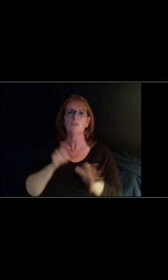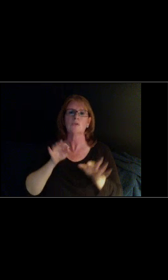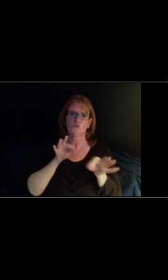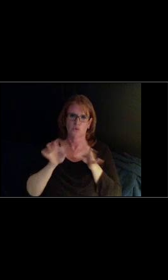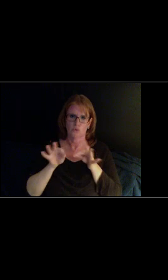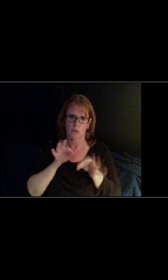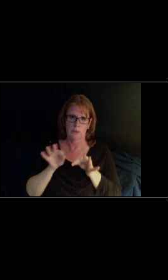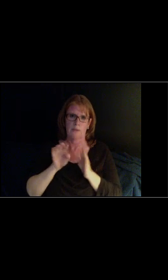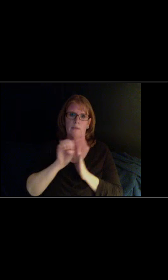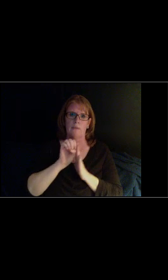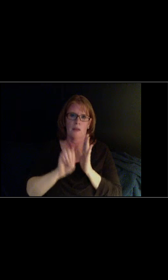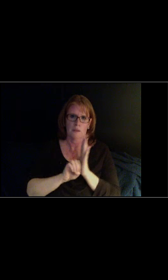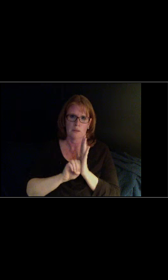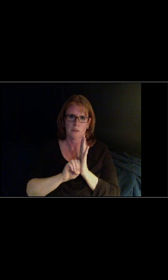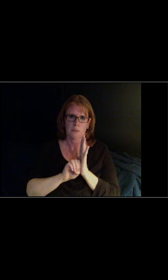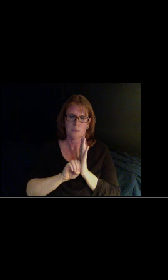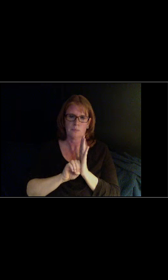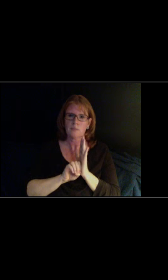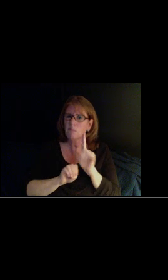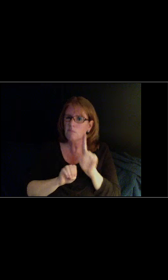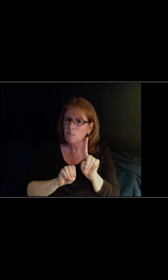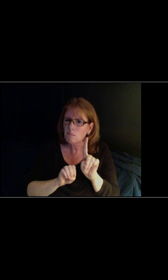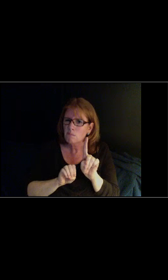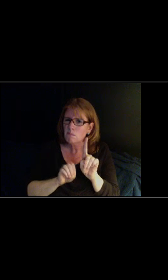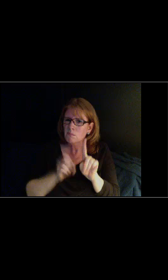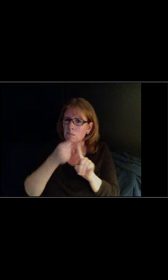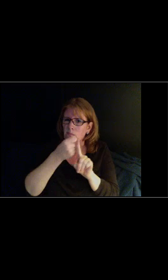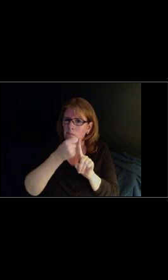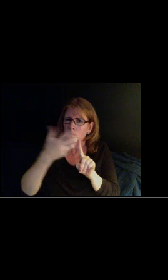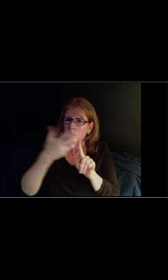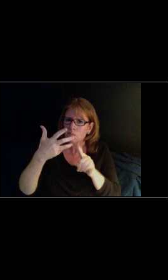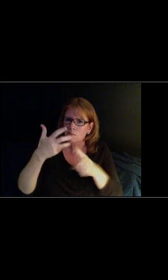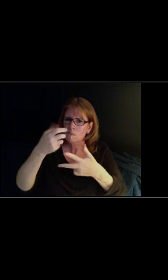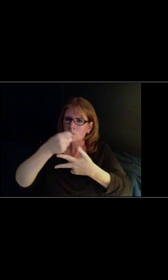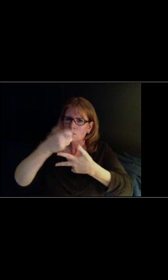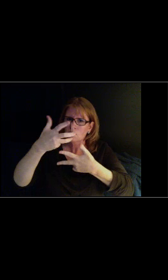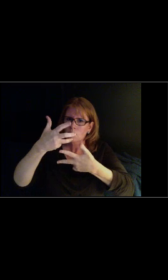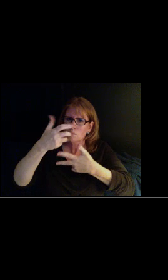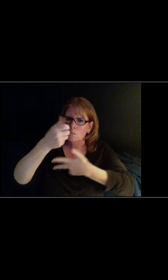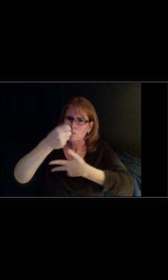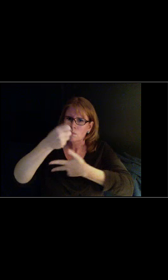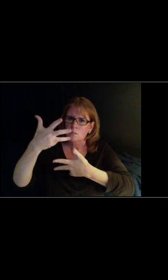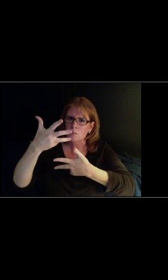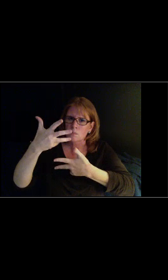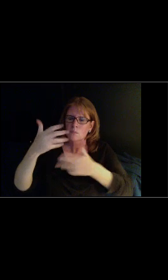Sociologists focus on descriptive ethics.